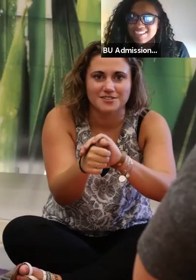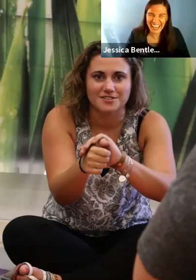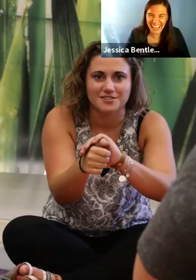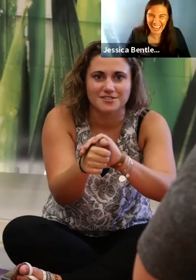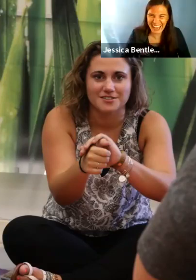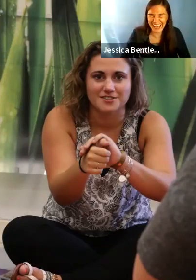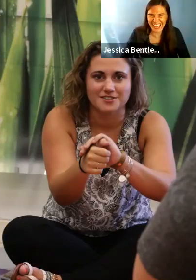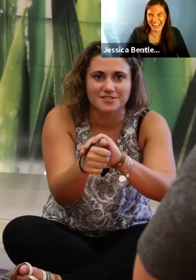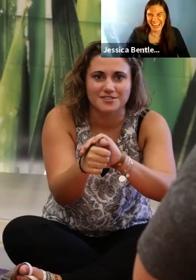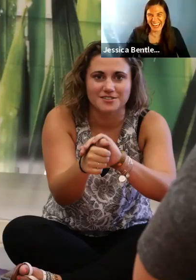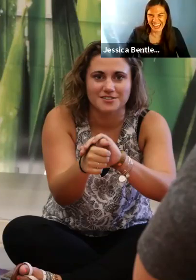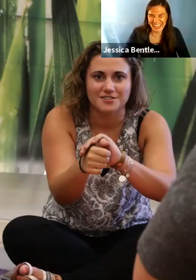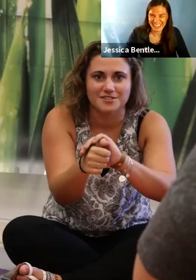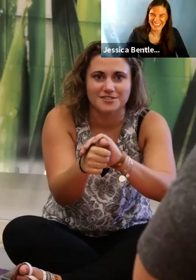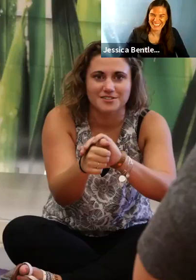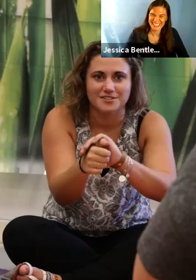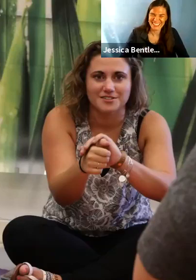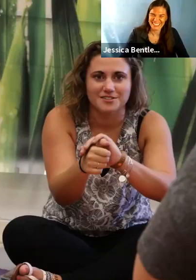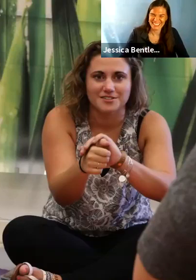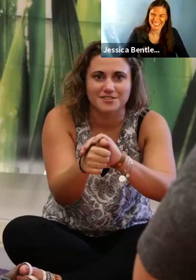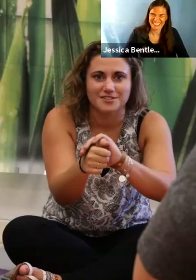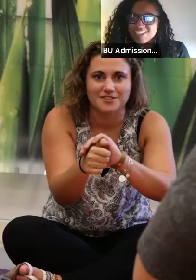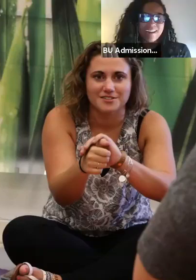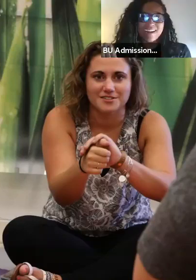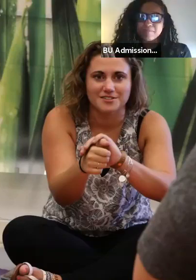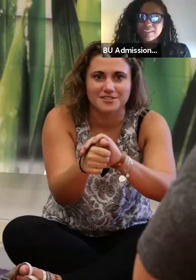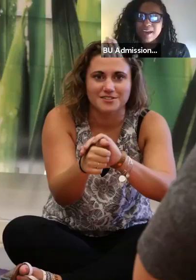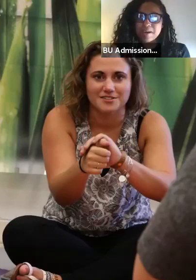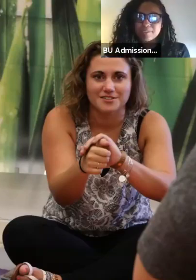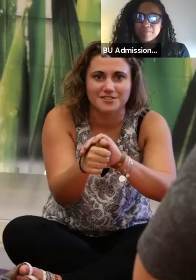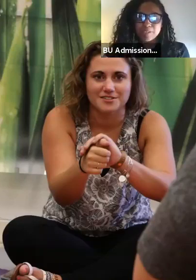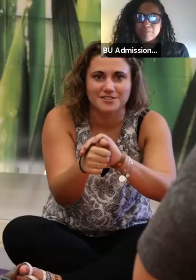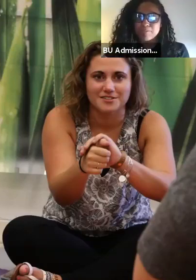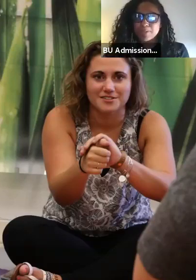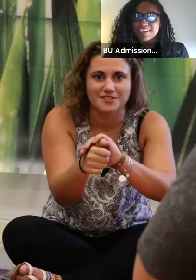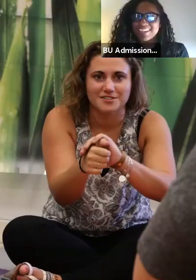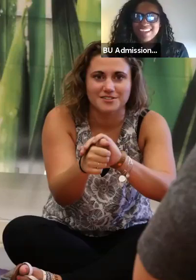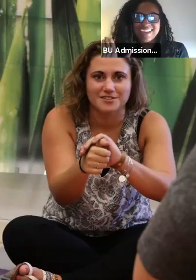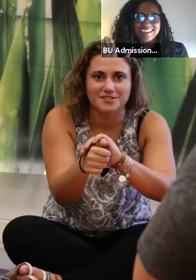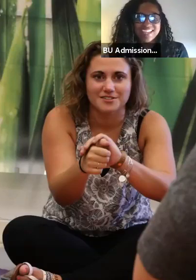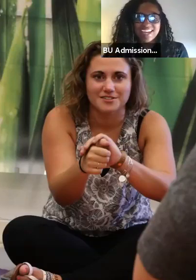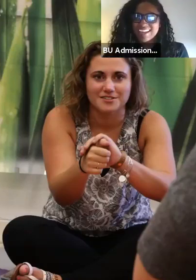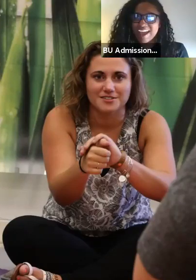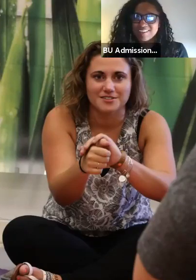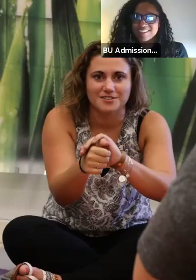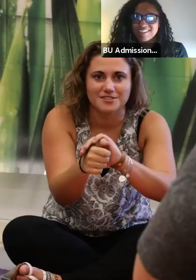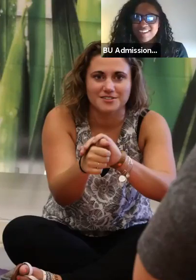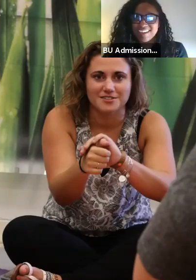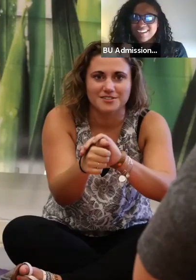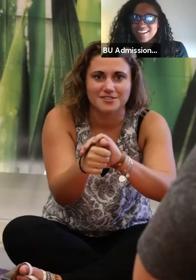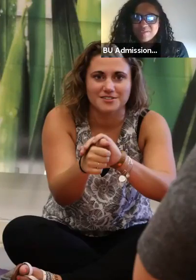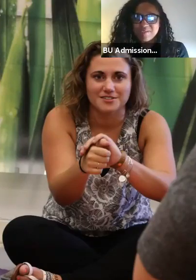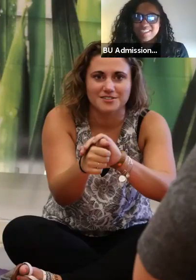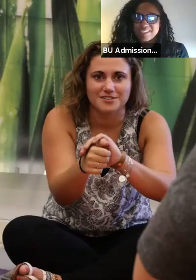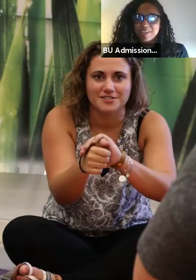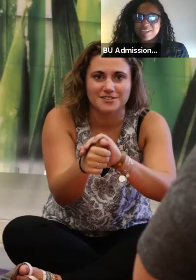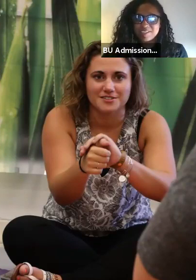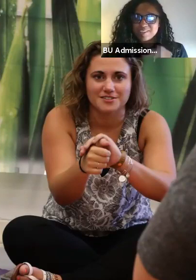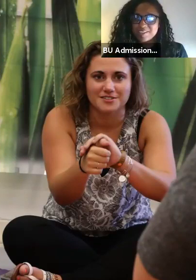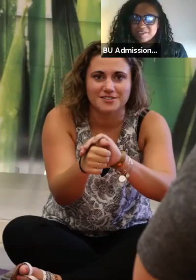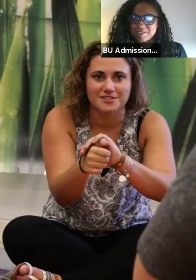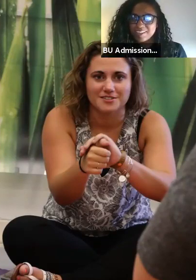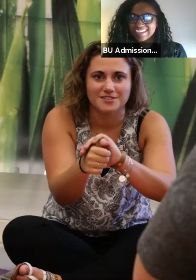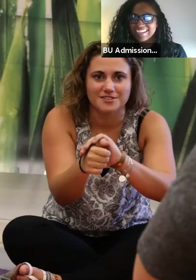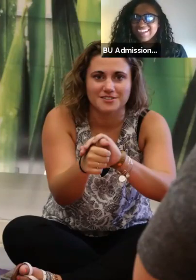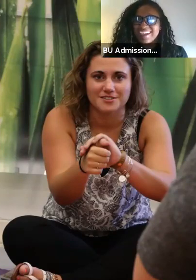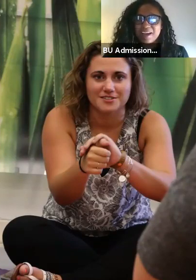minutes. So I just want to make sure that you come to Bloomsburg and check it out so that you can see what our